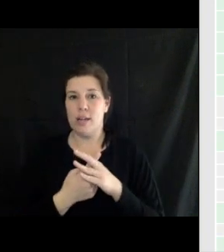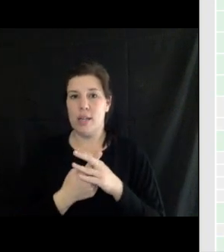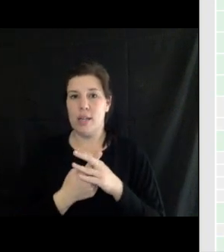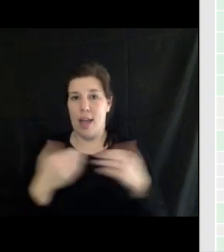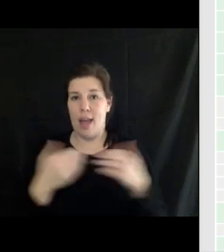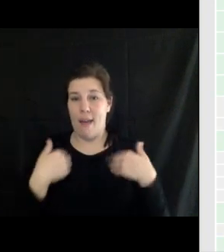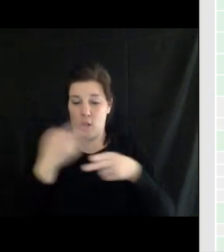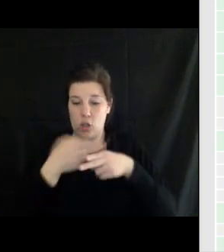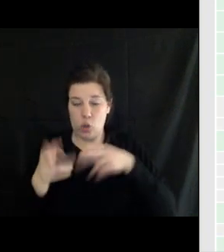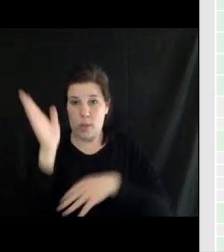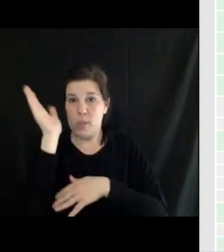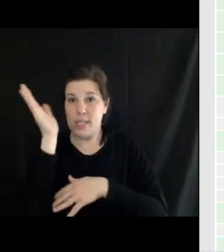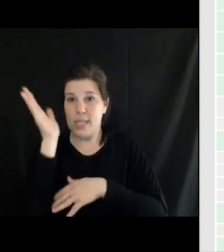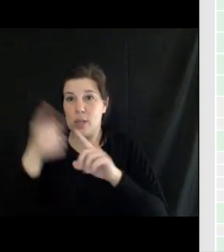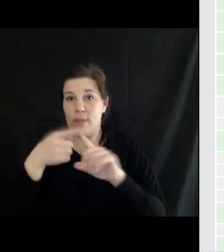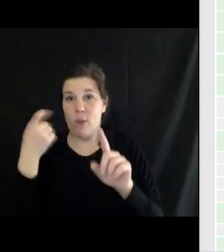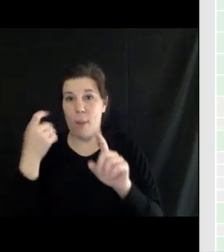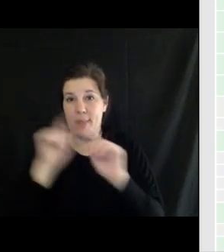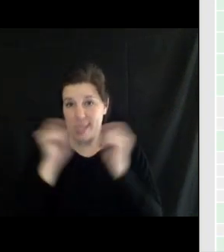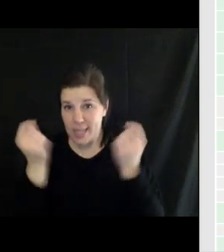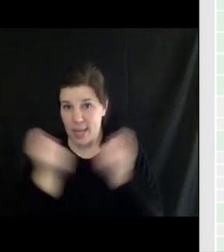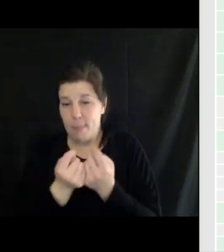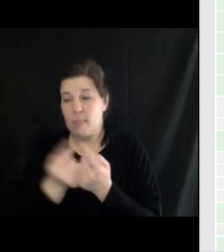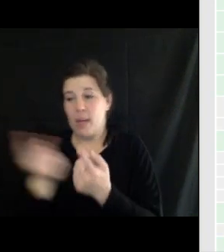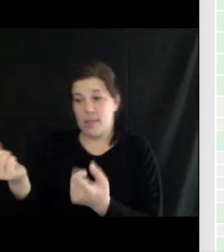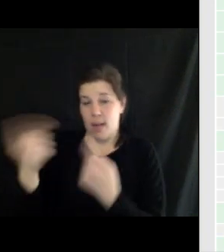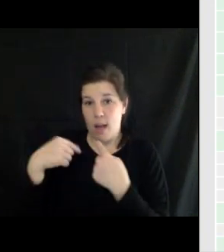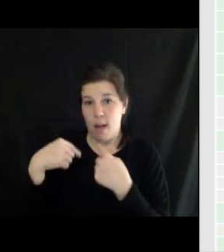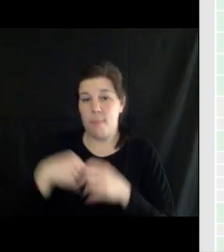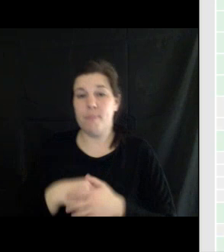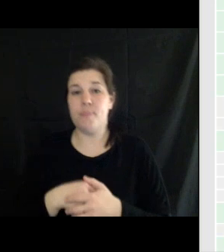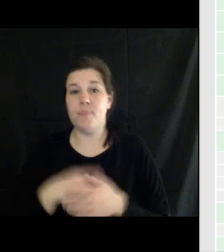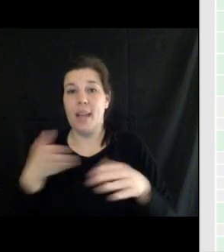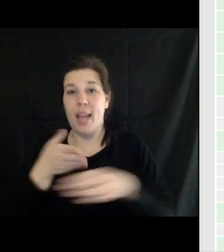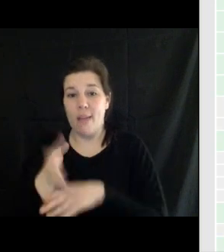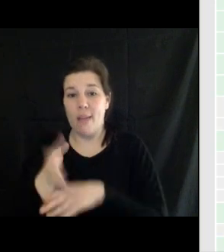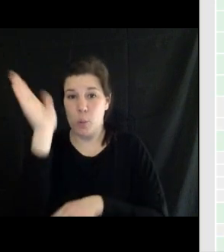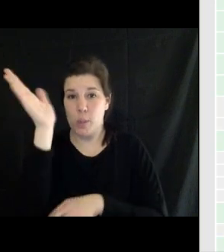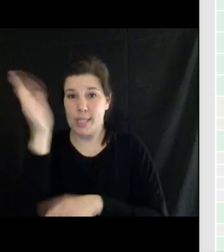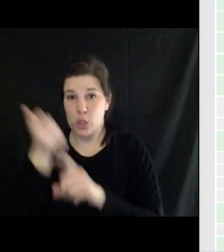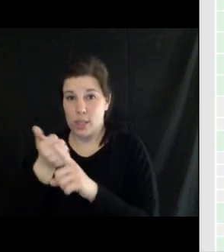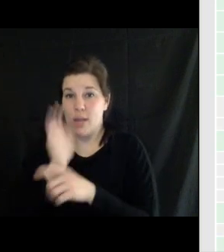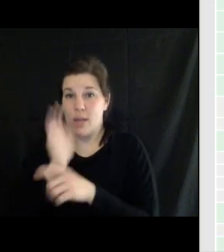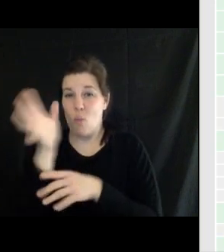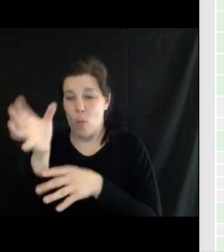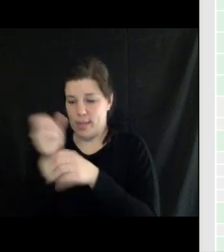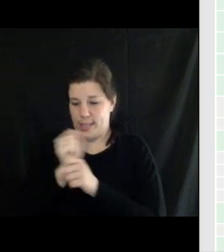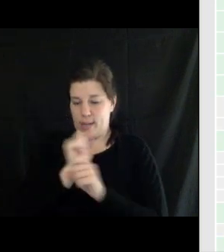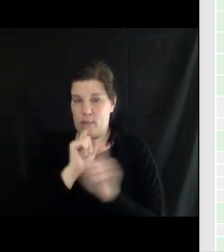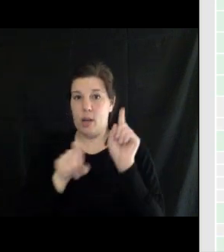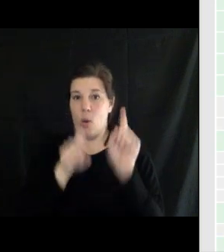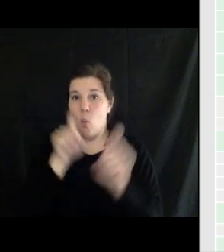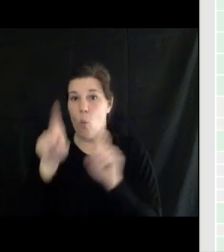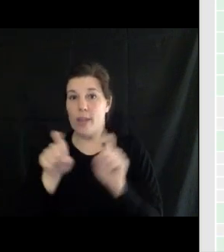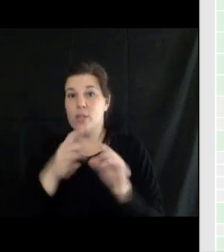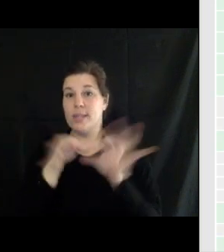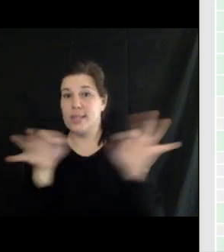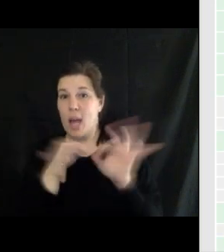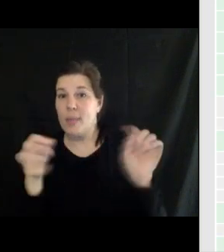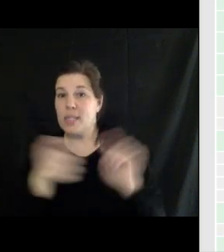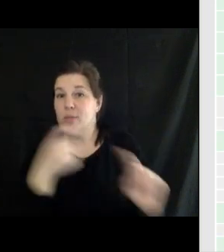from the team to come on up. After the presentation, we'll take questions and comments from members of the commission. I'll